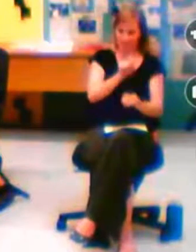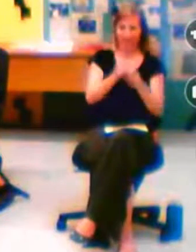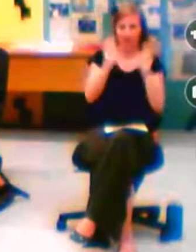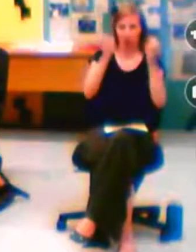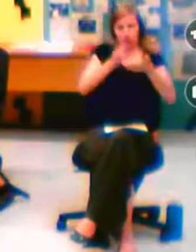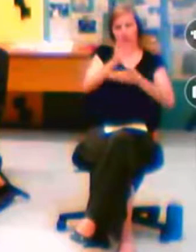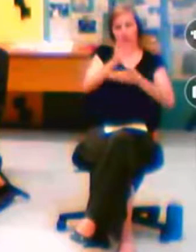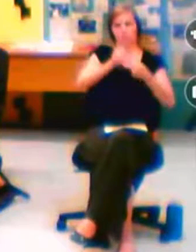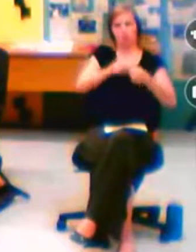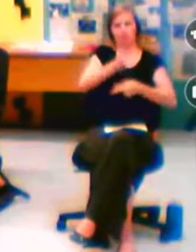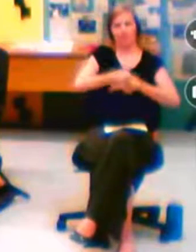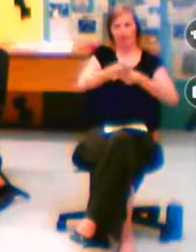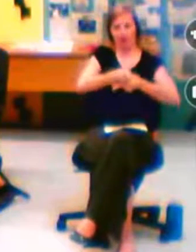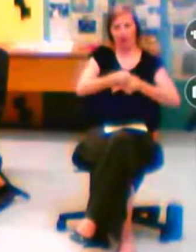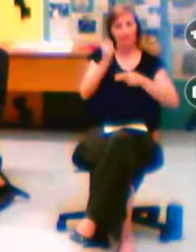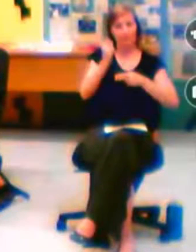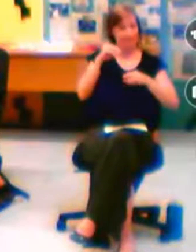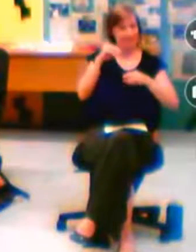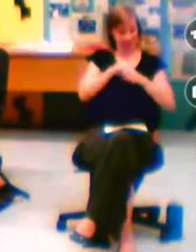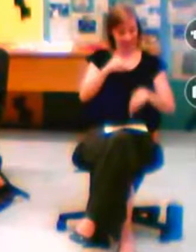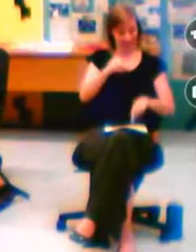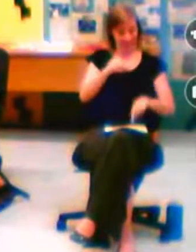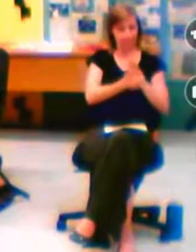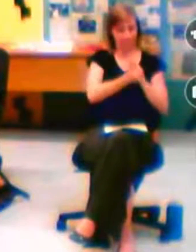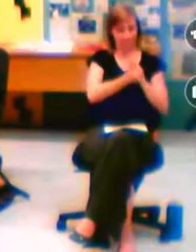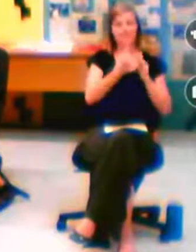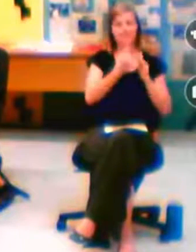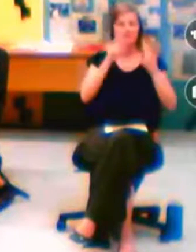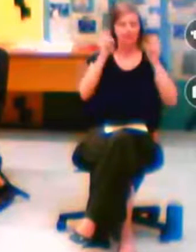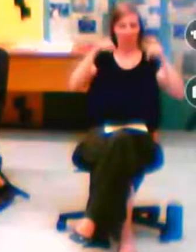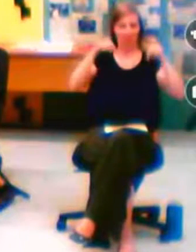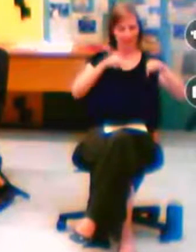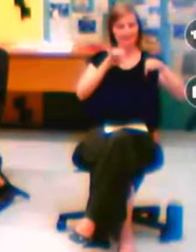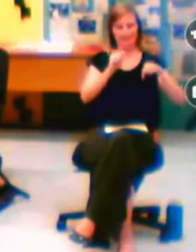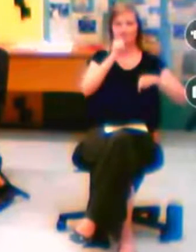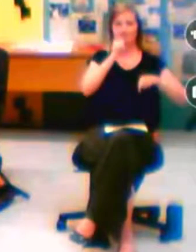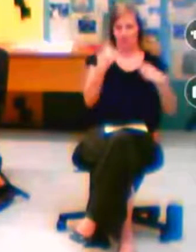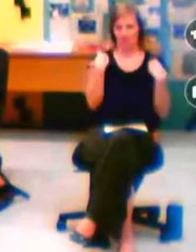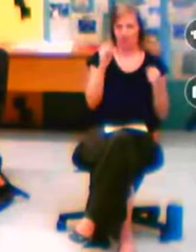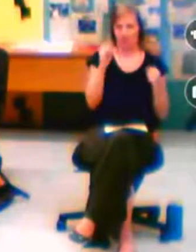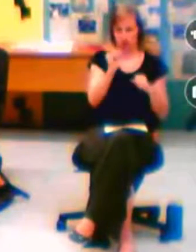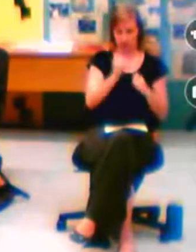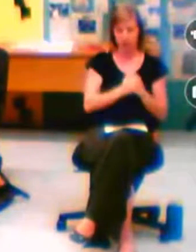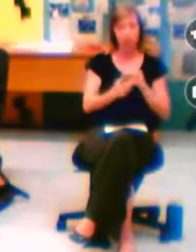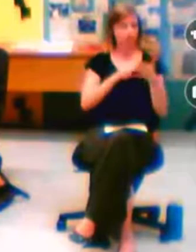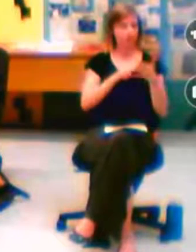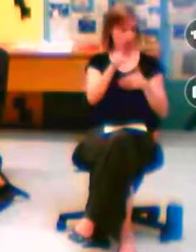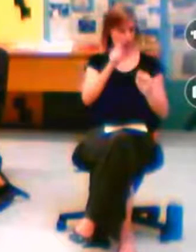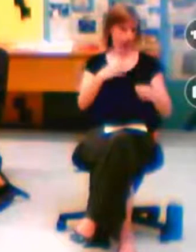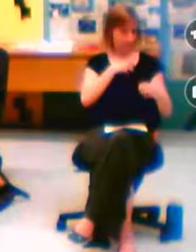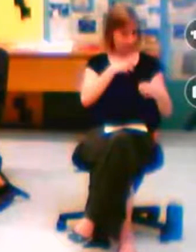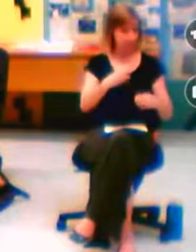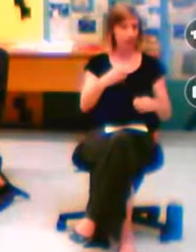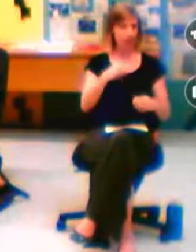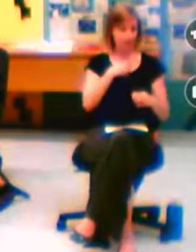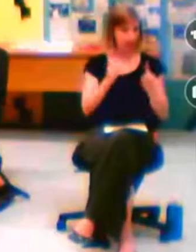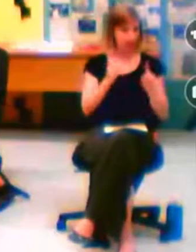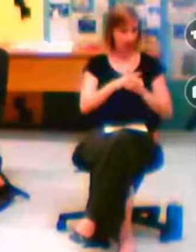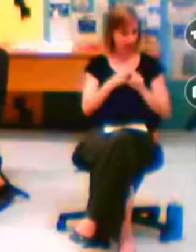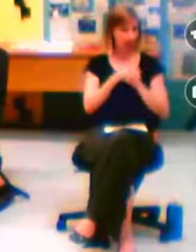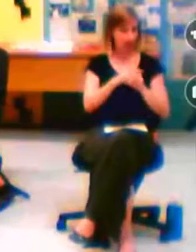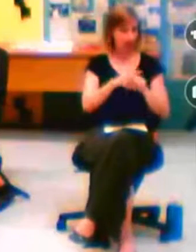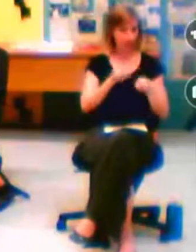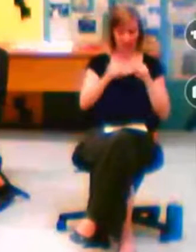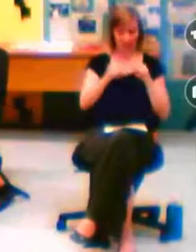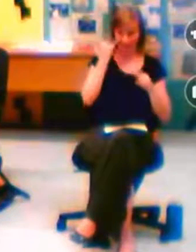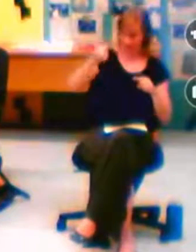it's immune from tort lawsuits. So you cannot sue it for not providing you with care because it doesn't give you any specific right to